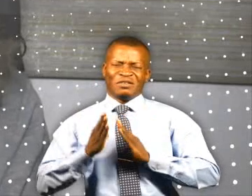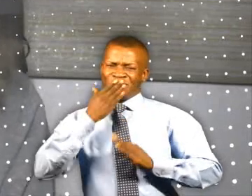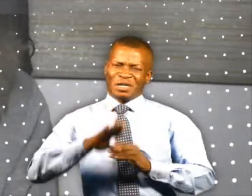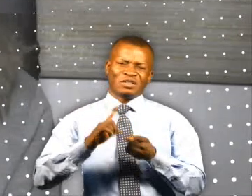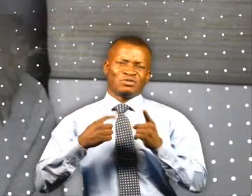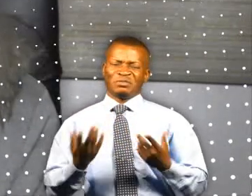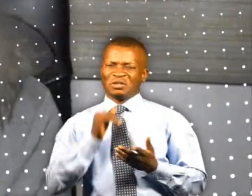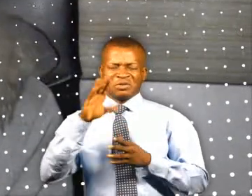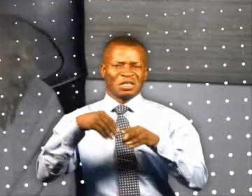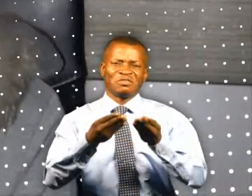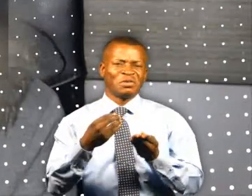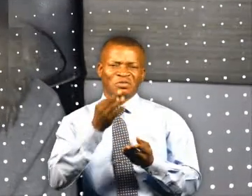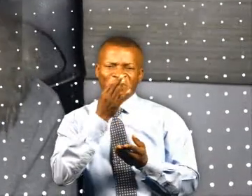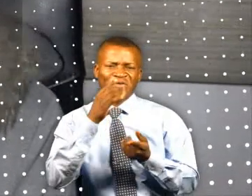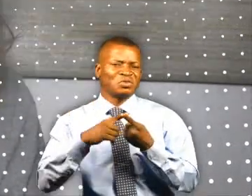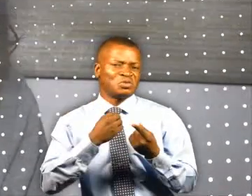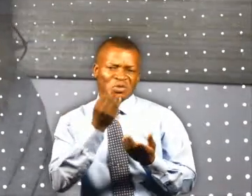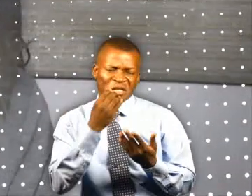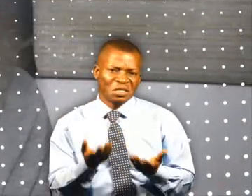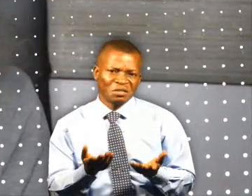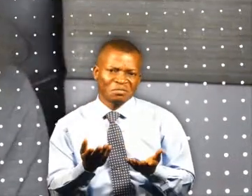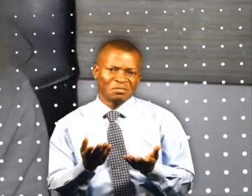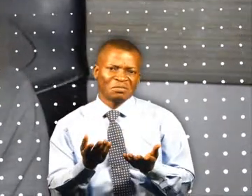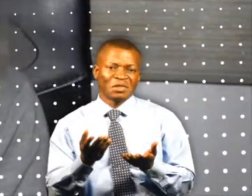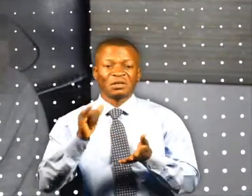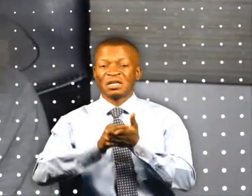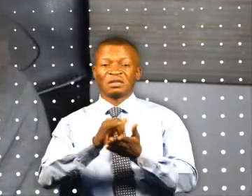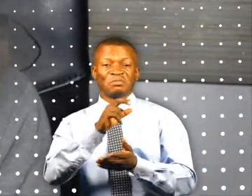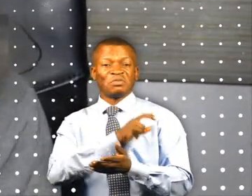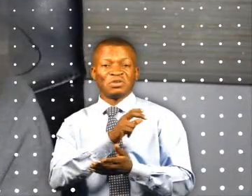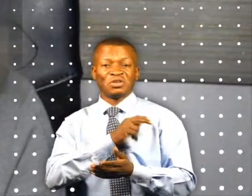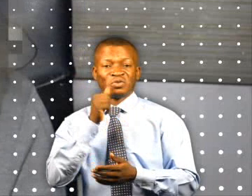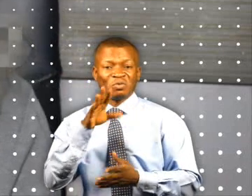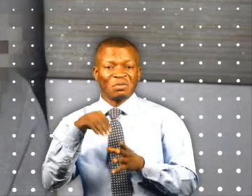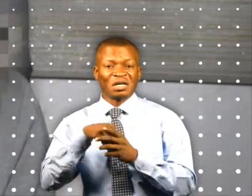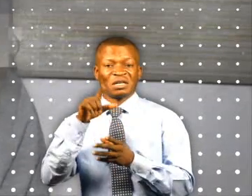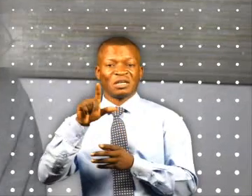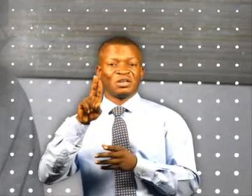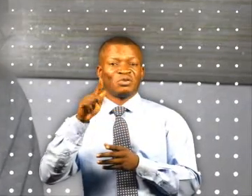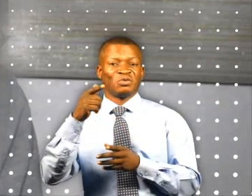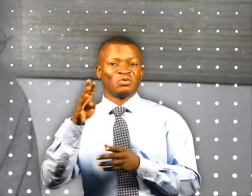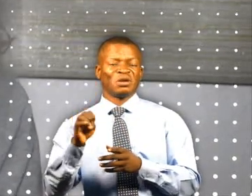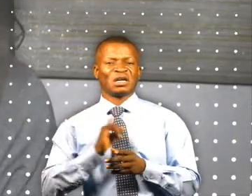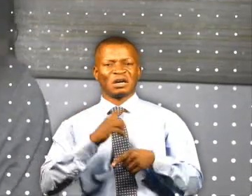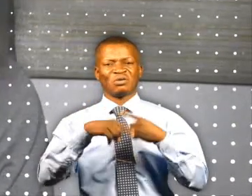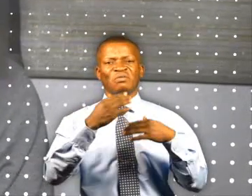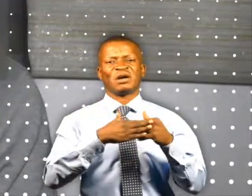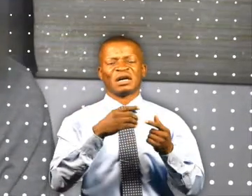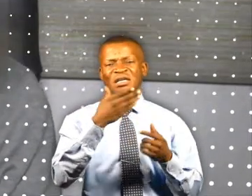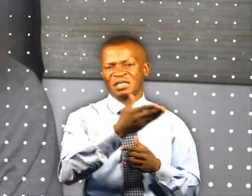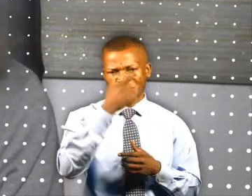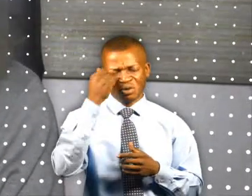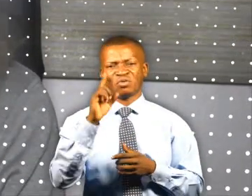will not eat. She does not give me food to eat. In that my madam, that policewoman in Nube. So